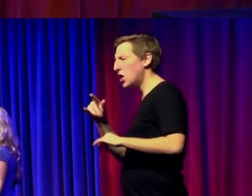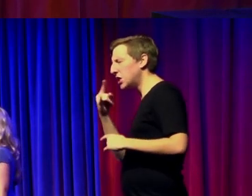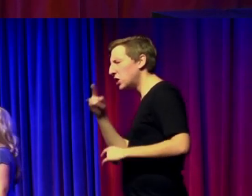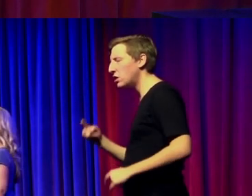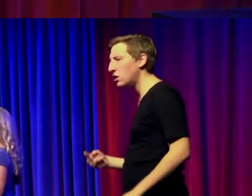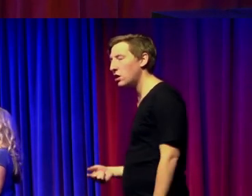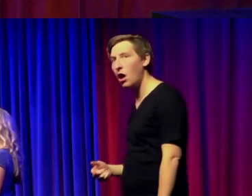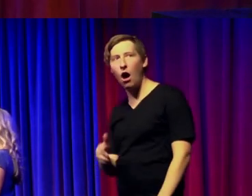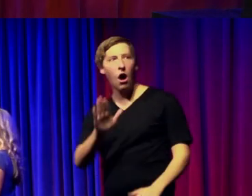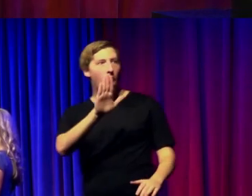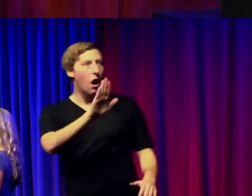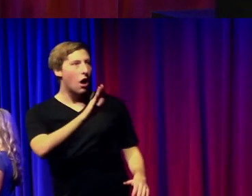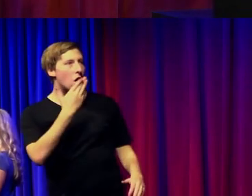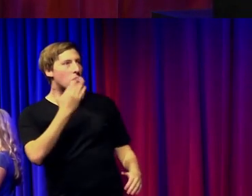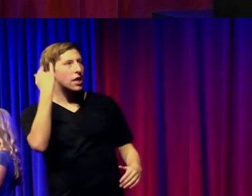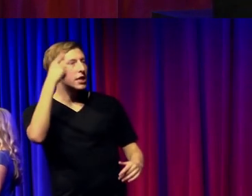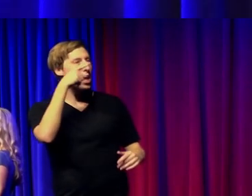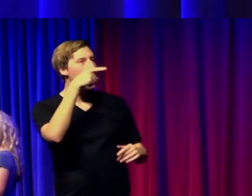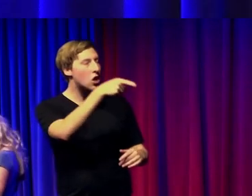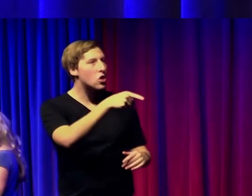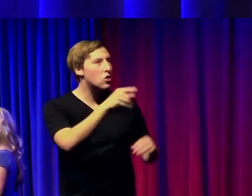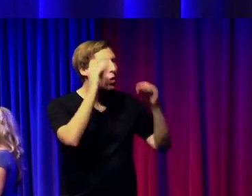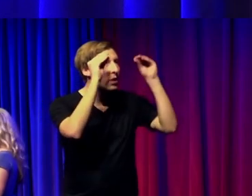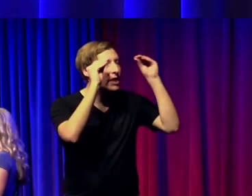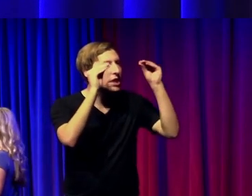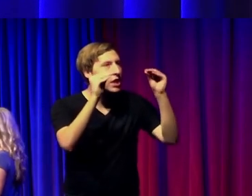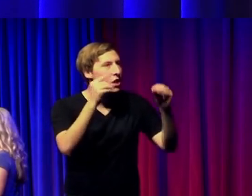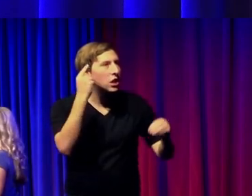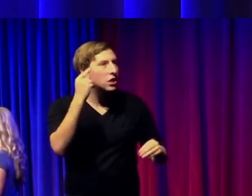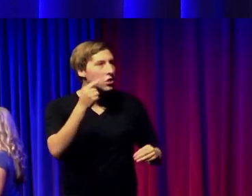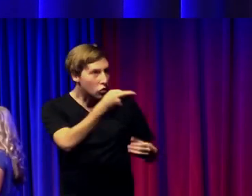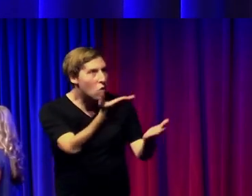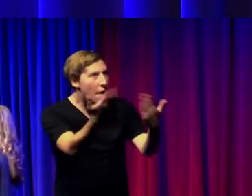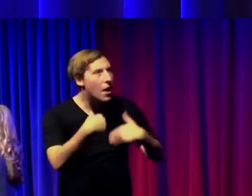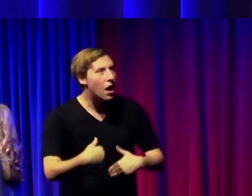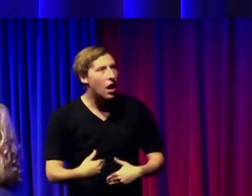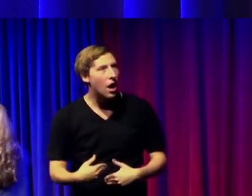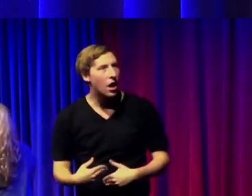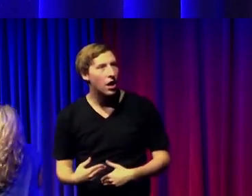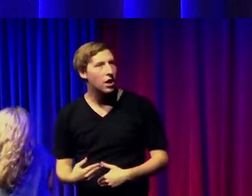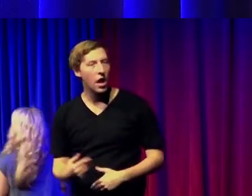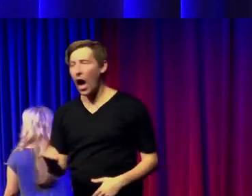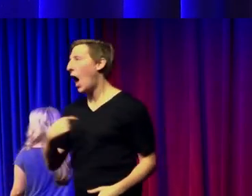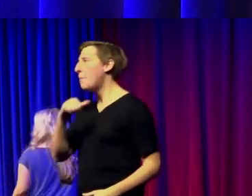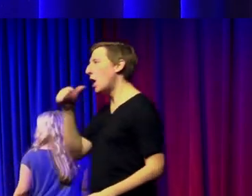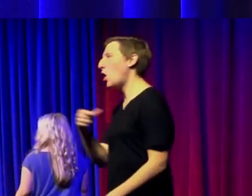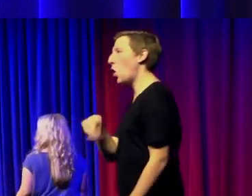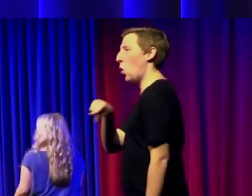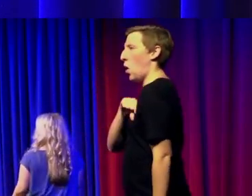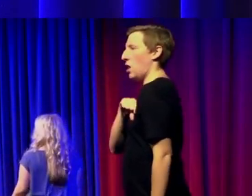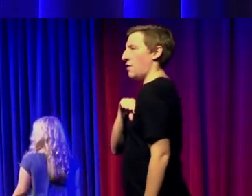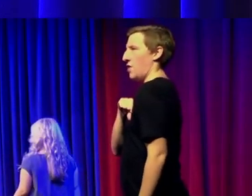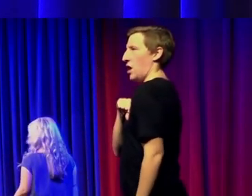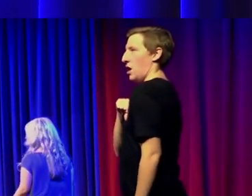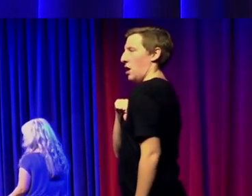I'm not even qualified, so I guess that makes none me of us are qualified. Exactly. Absolutely not. This is Puyallup,